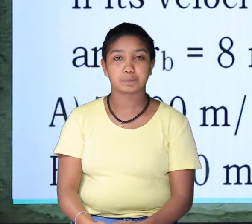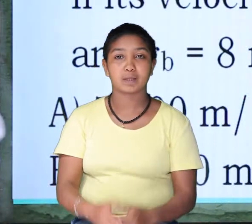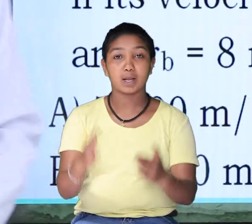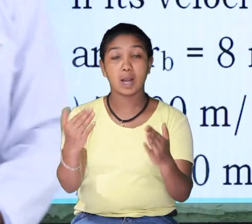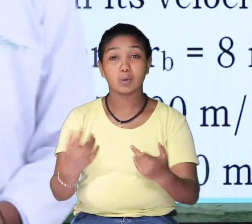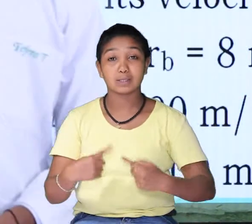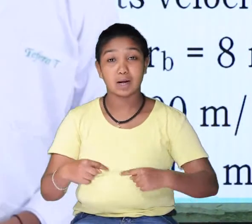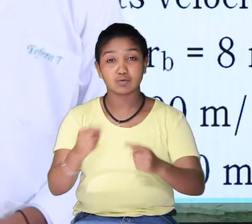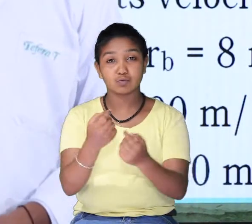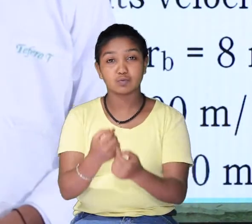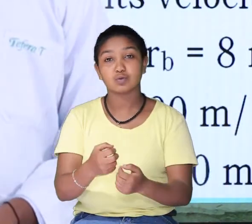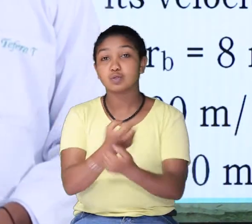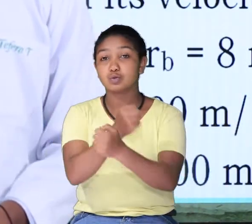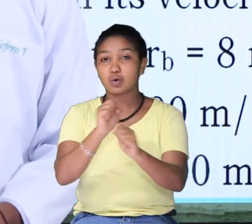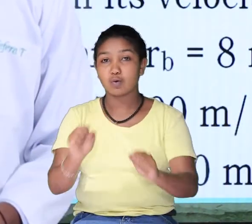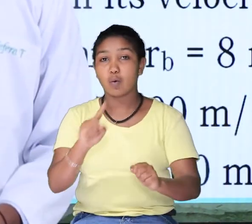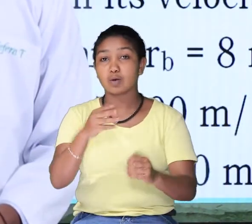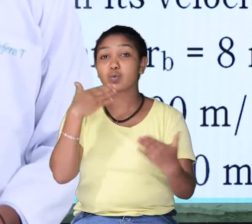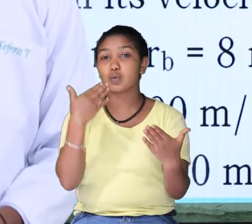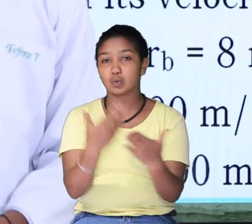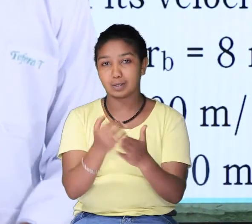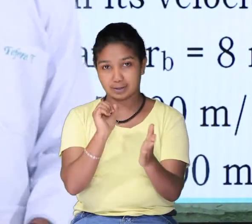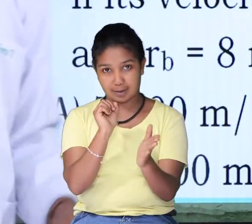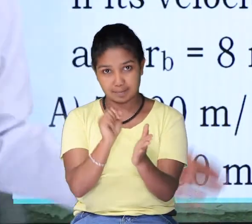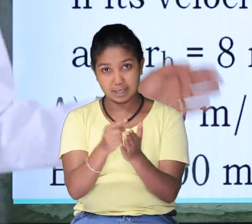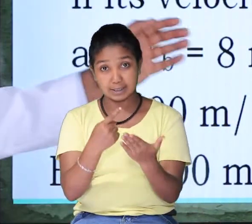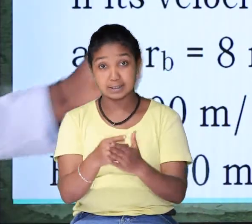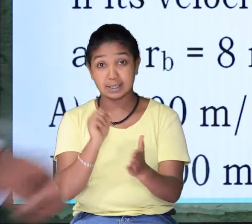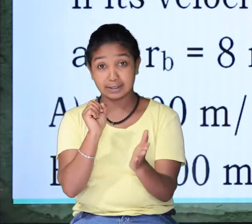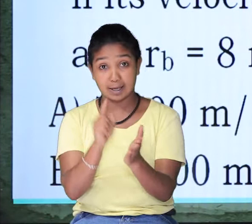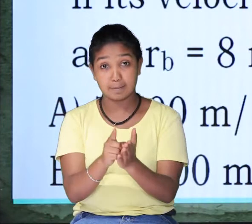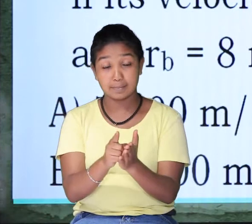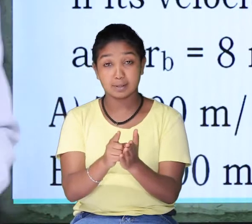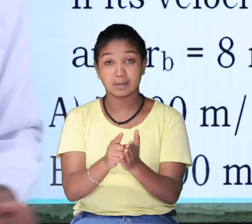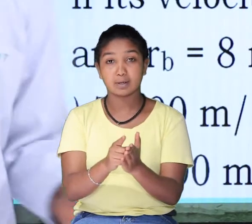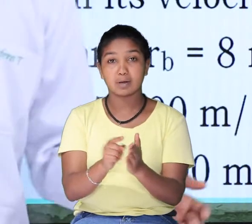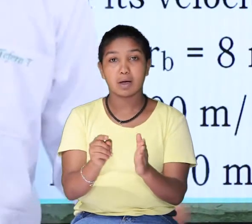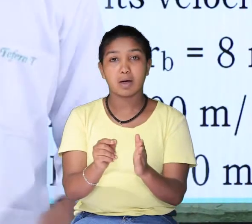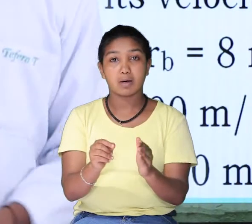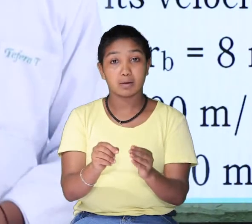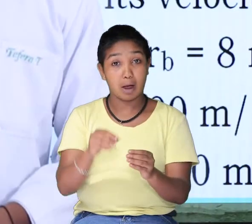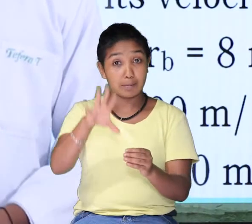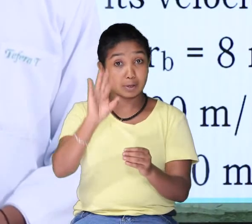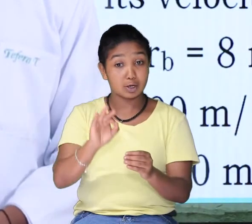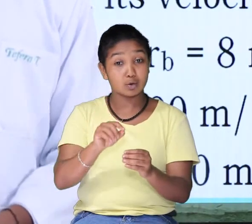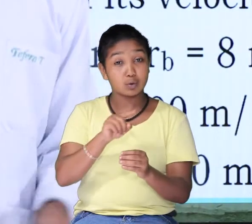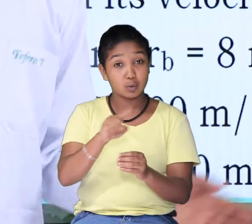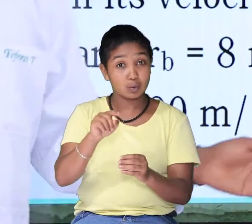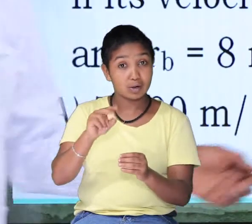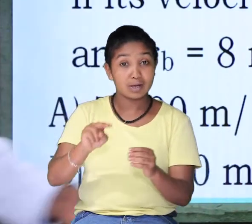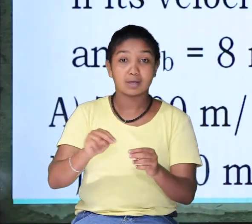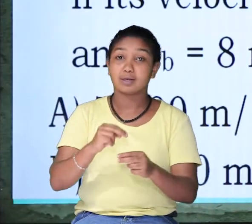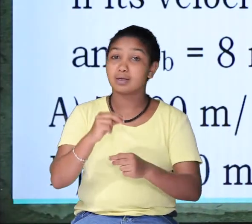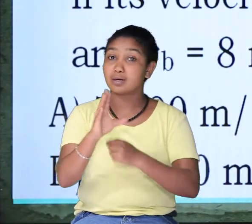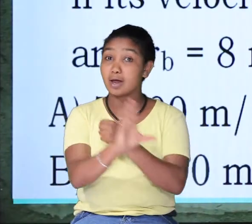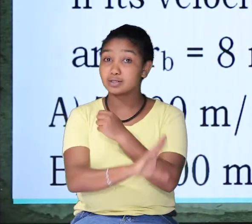Now let's try to solve one good example. And this example appears on your national exam, actually.